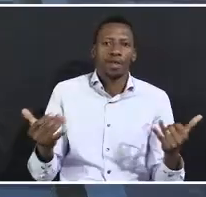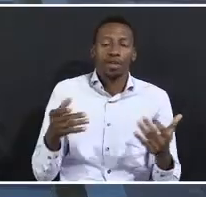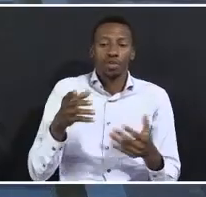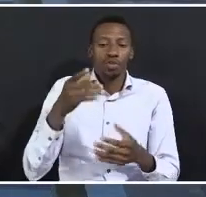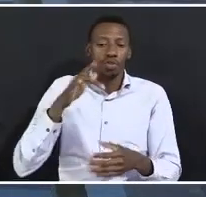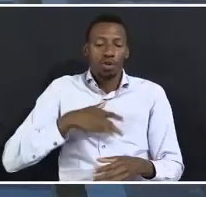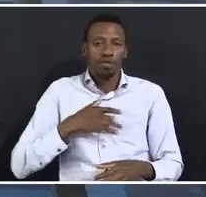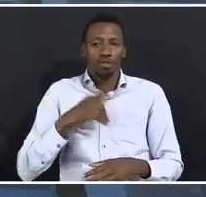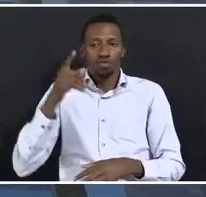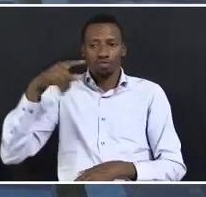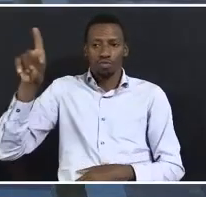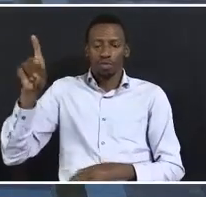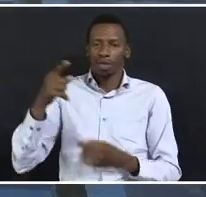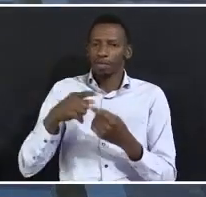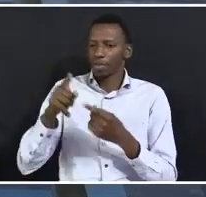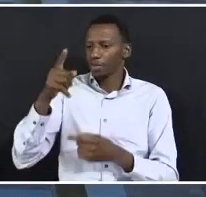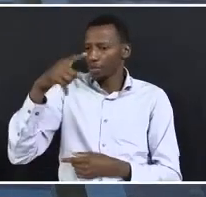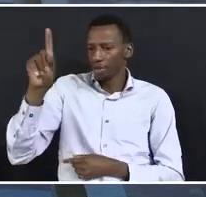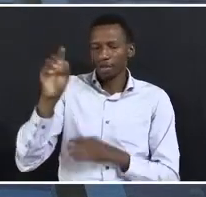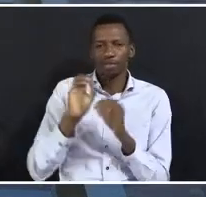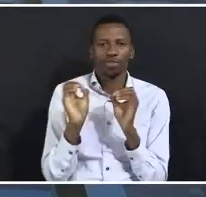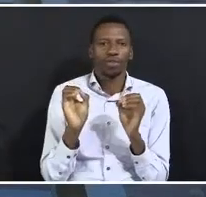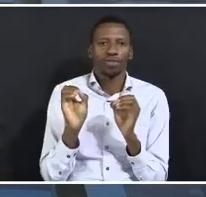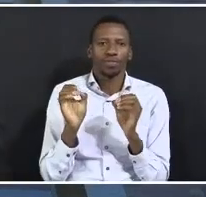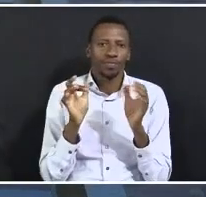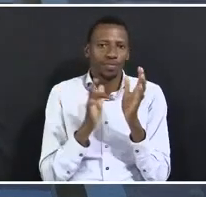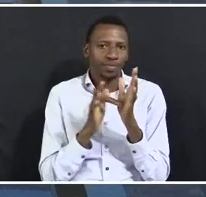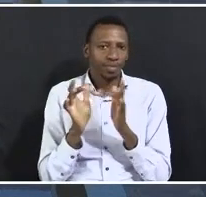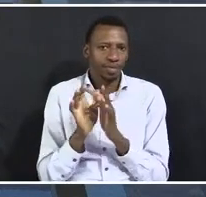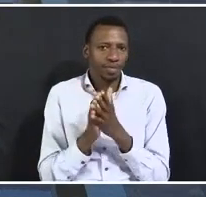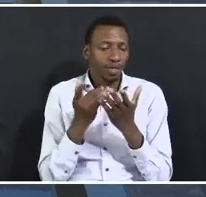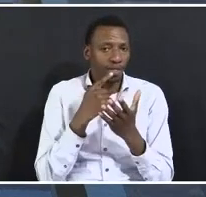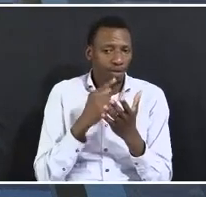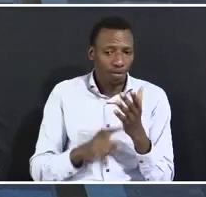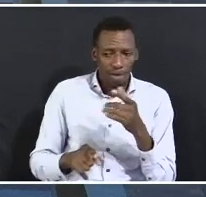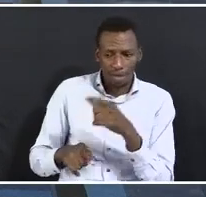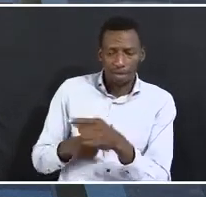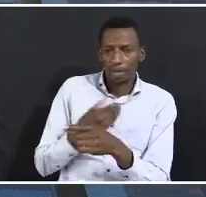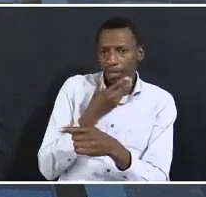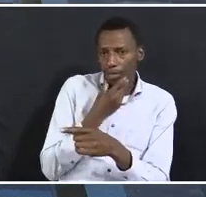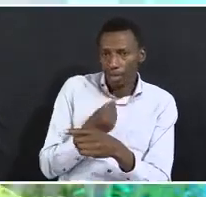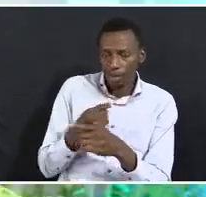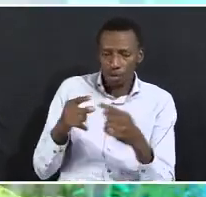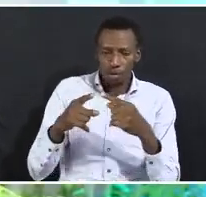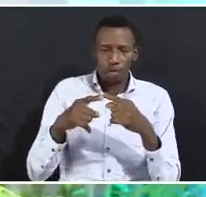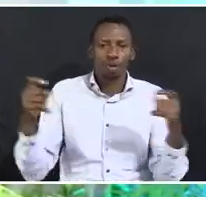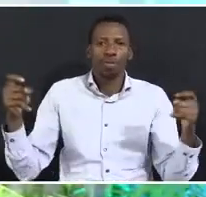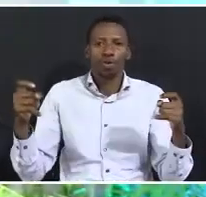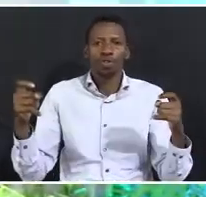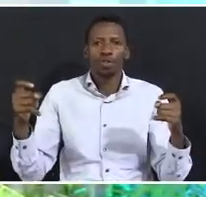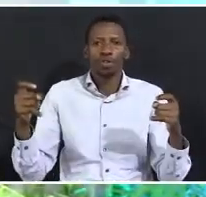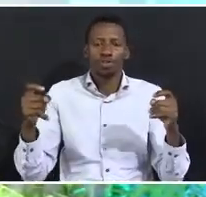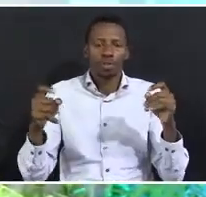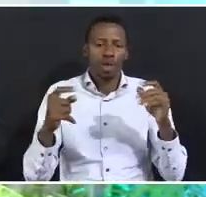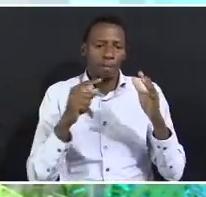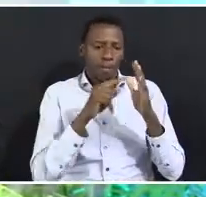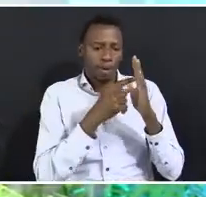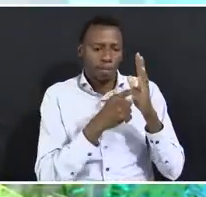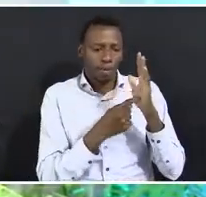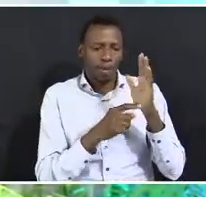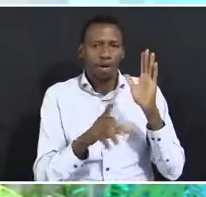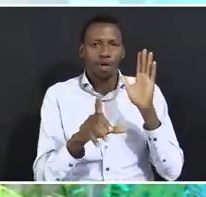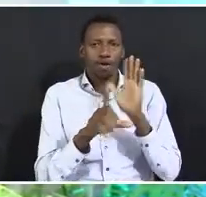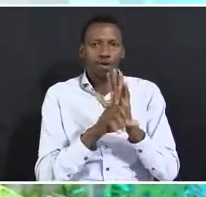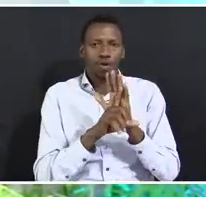we together? But you are not right. The Bible records that this man went against the stipulated,